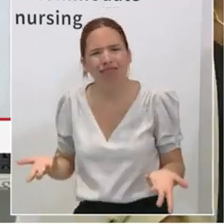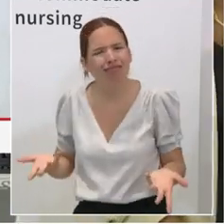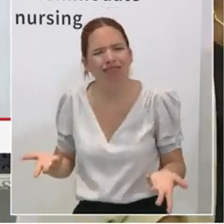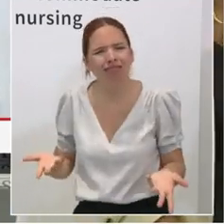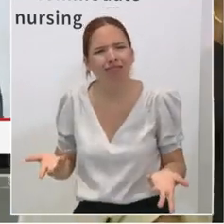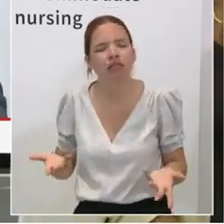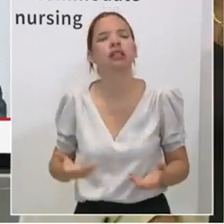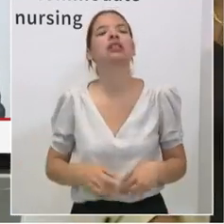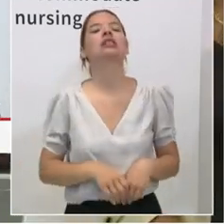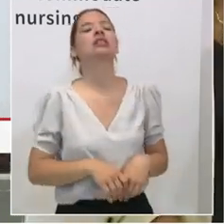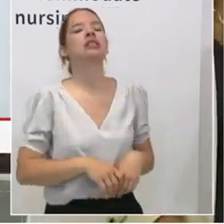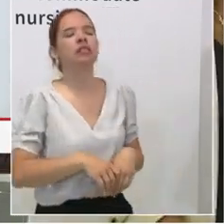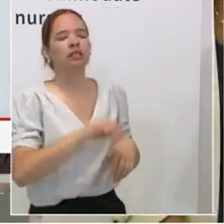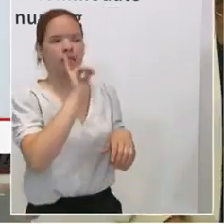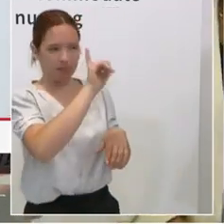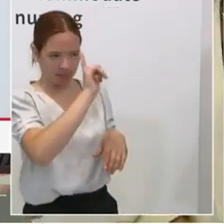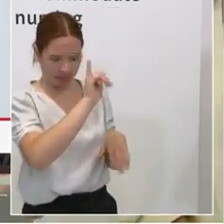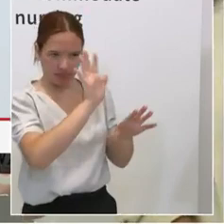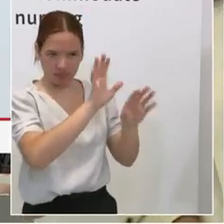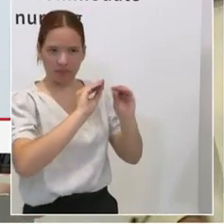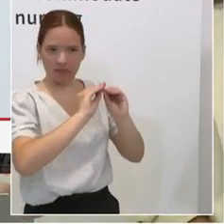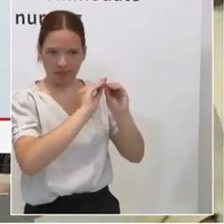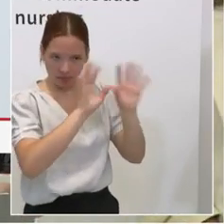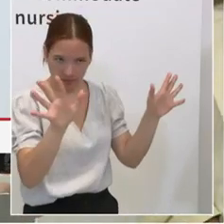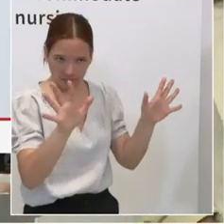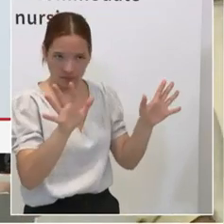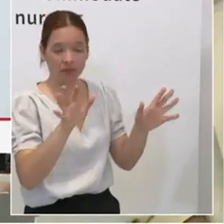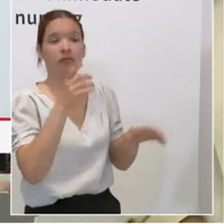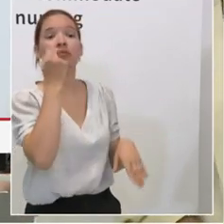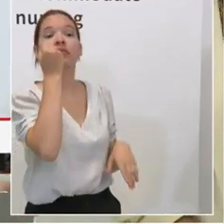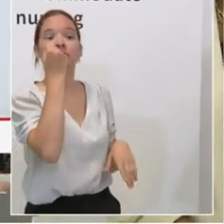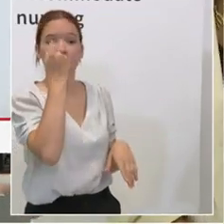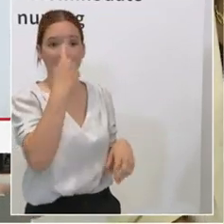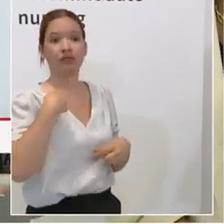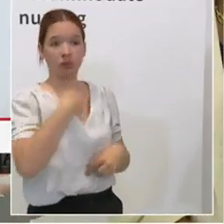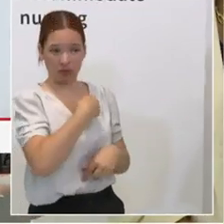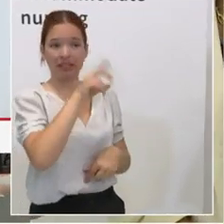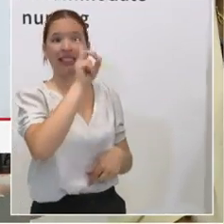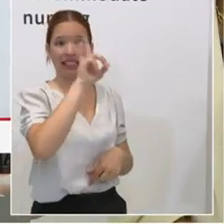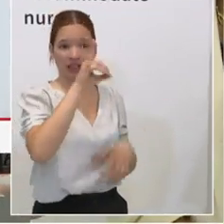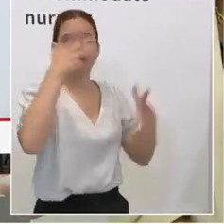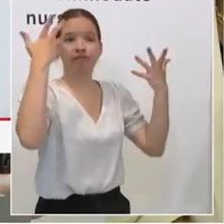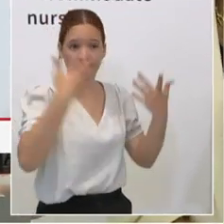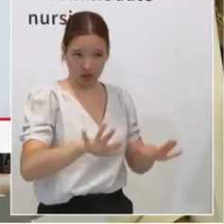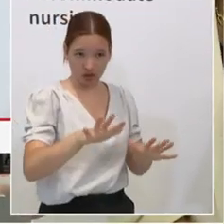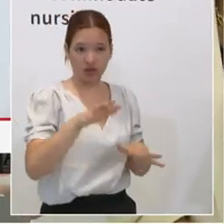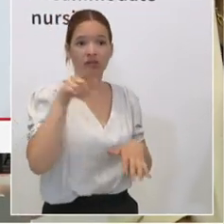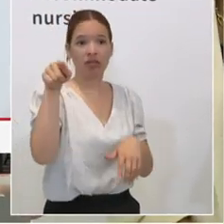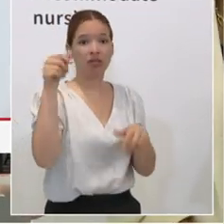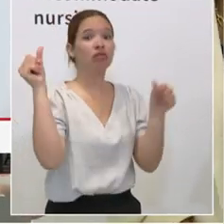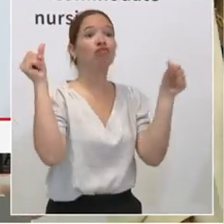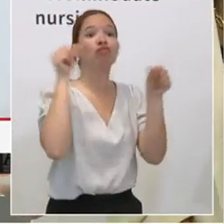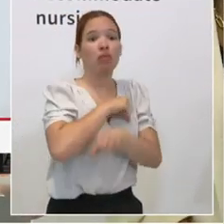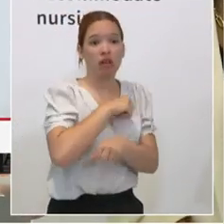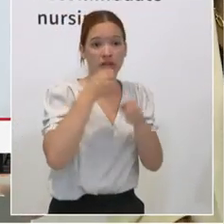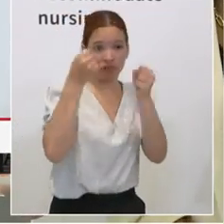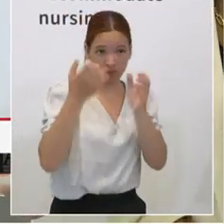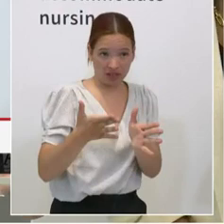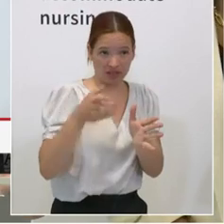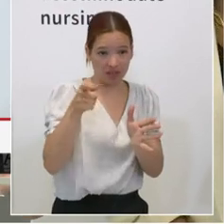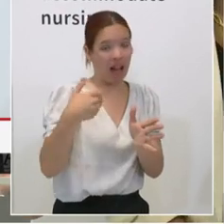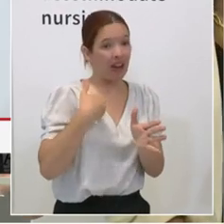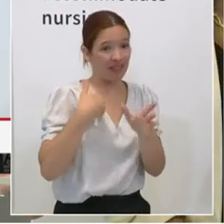about something, Mark. We had a driver with a license, drunk, running from the police that